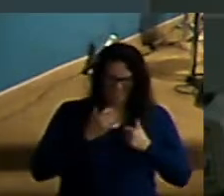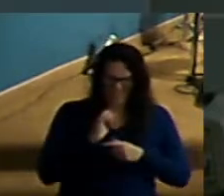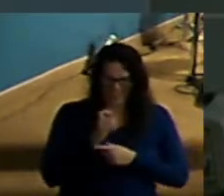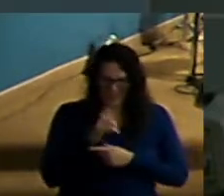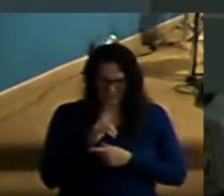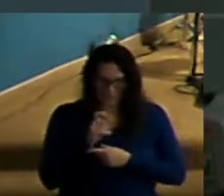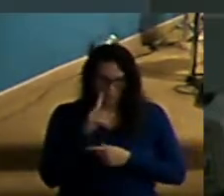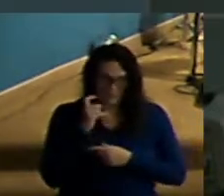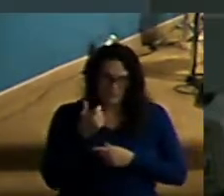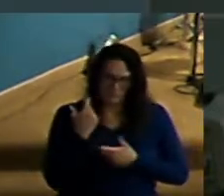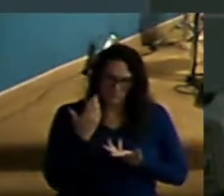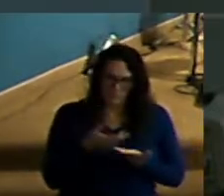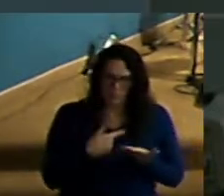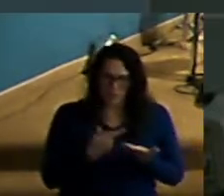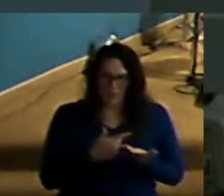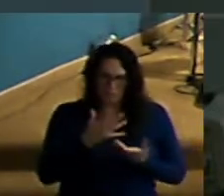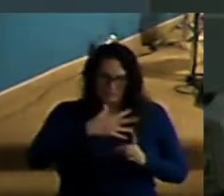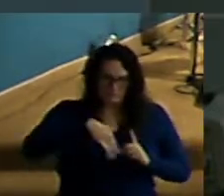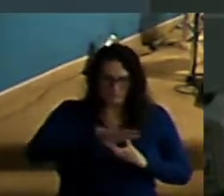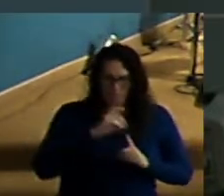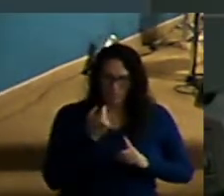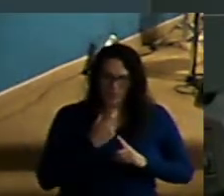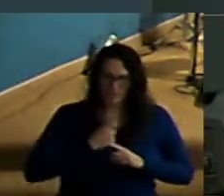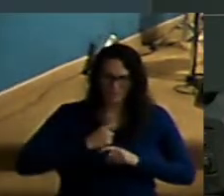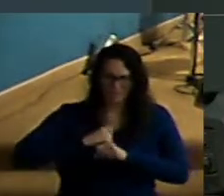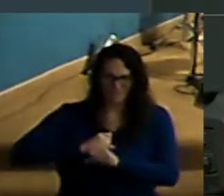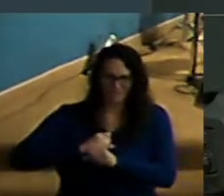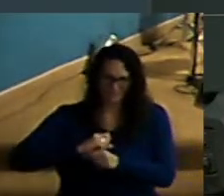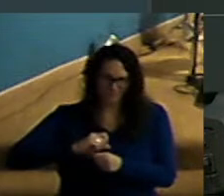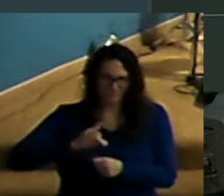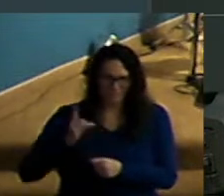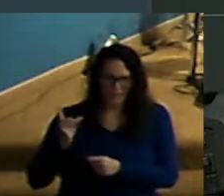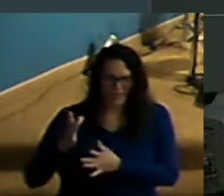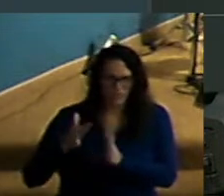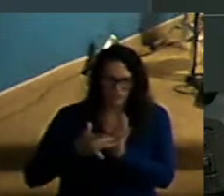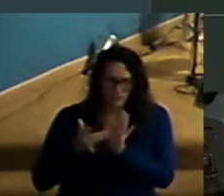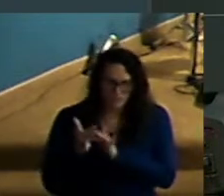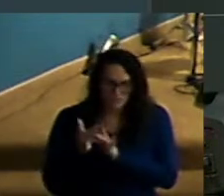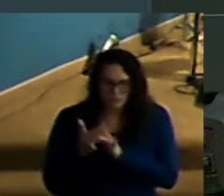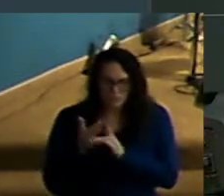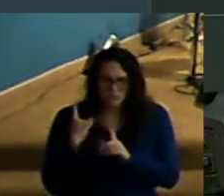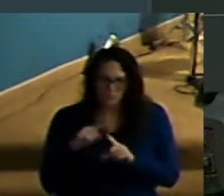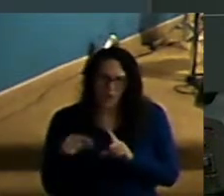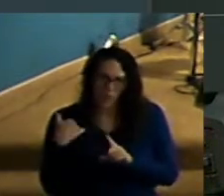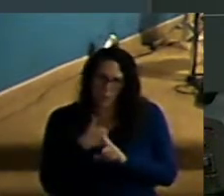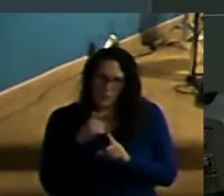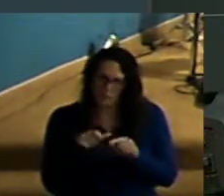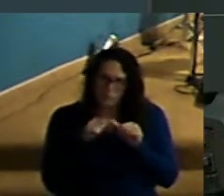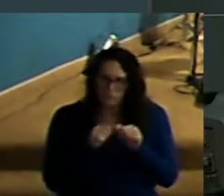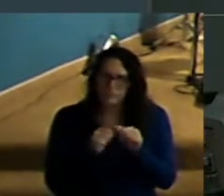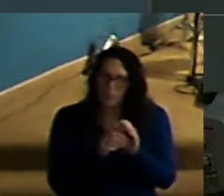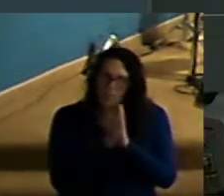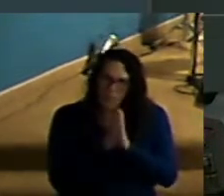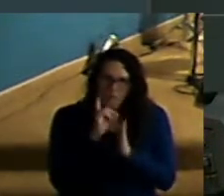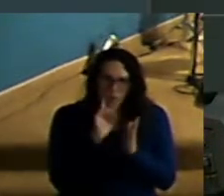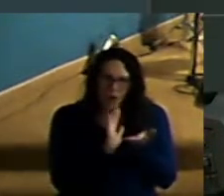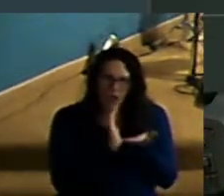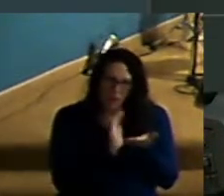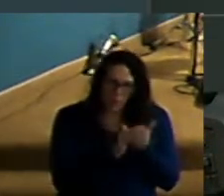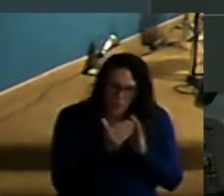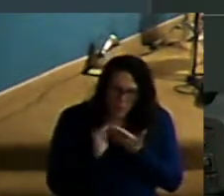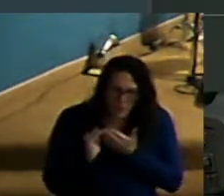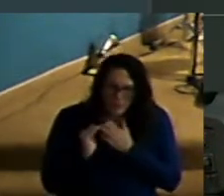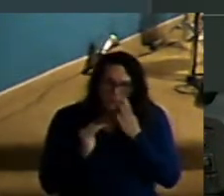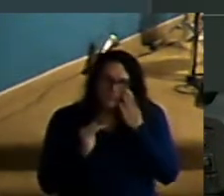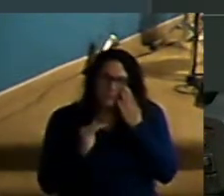Jesus, but we can go on mission by praying for our communities. And one of the other things I just want to just kind of, as we walk through